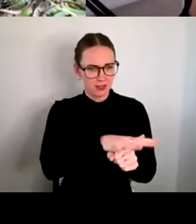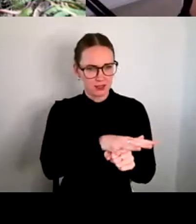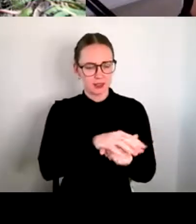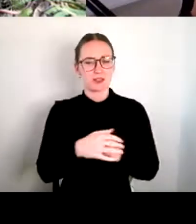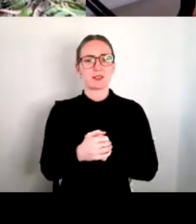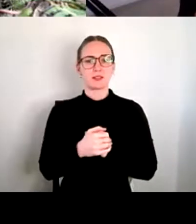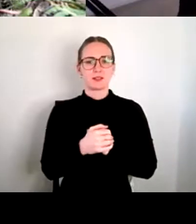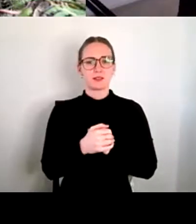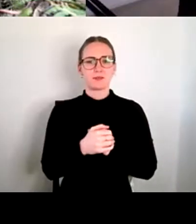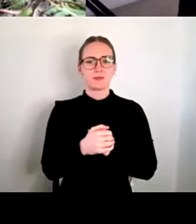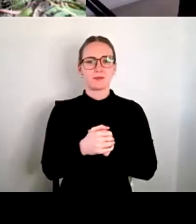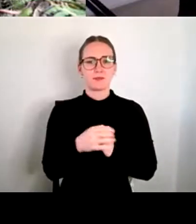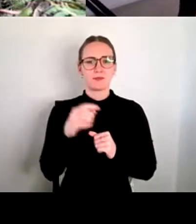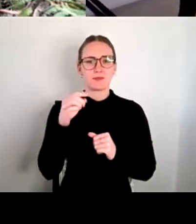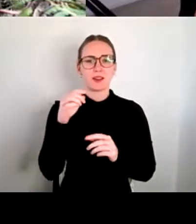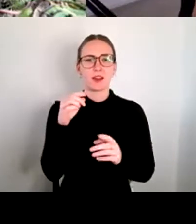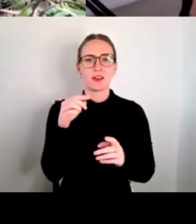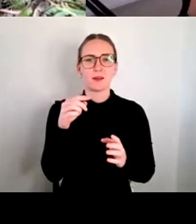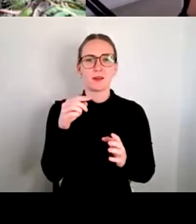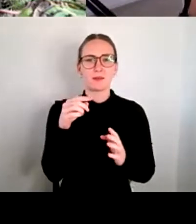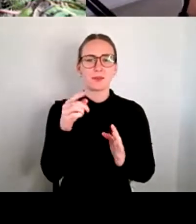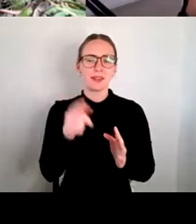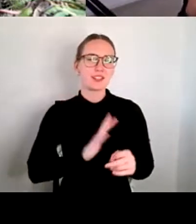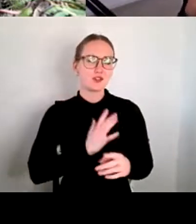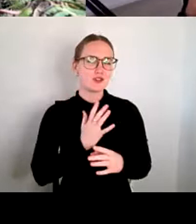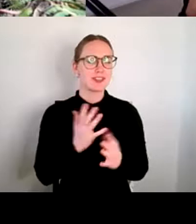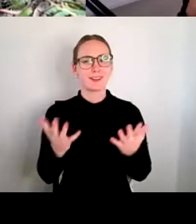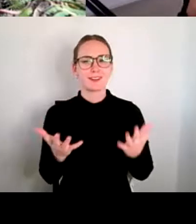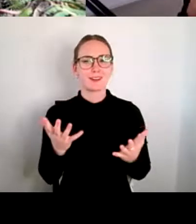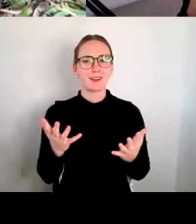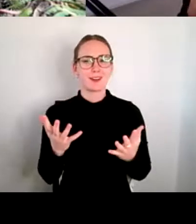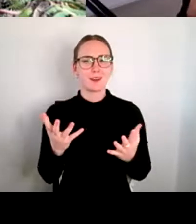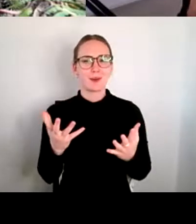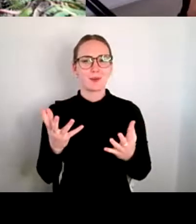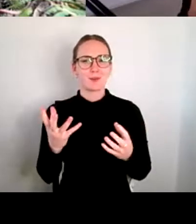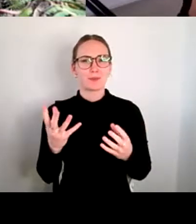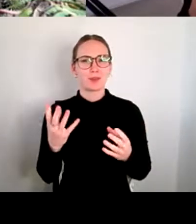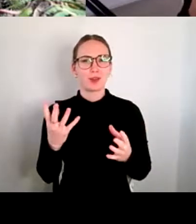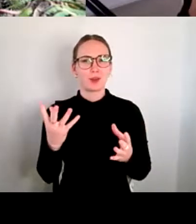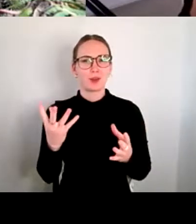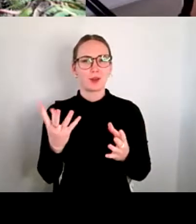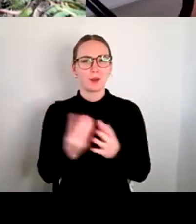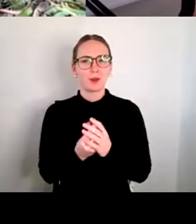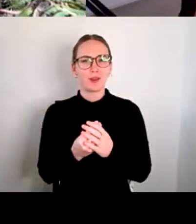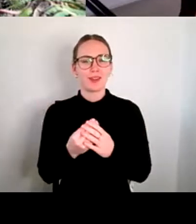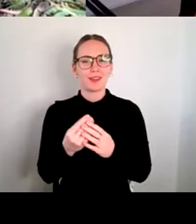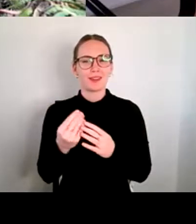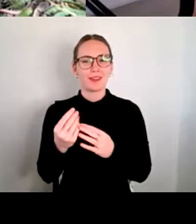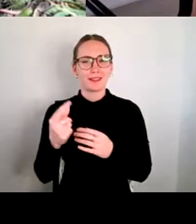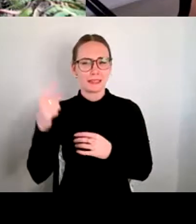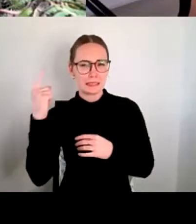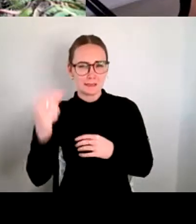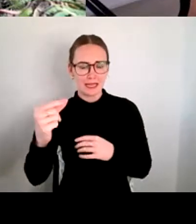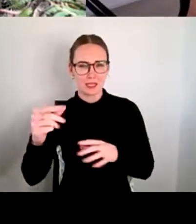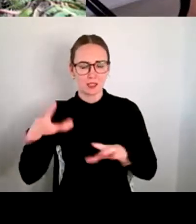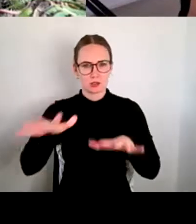It's interesting how Gareth said with their practice that the speed slowed down, and perhaps it is a middle-age thing that I